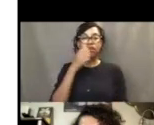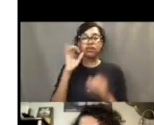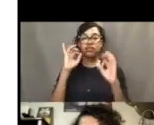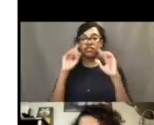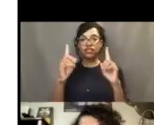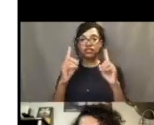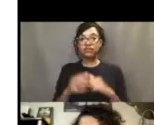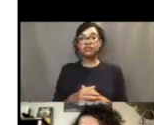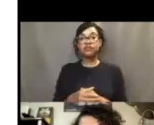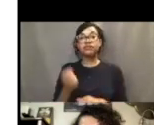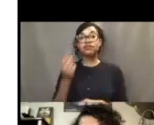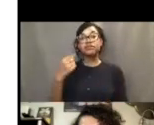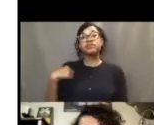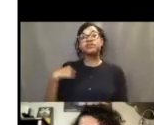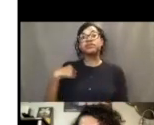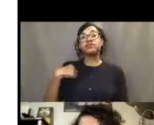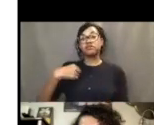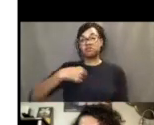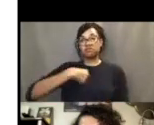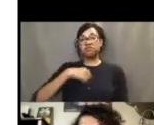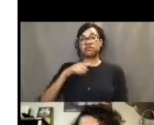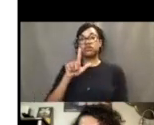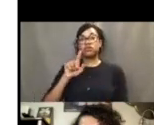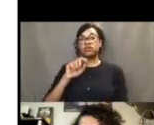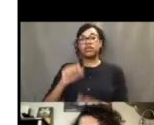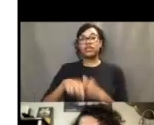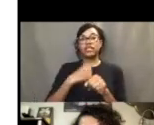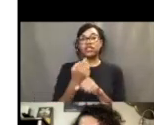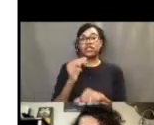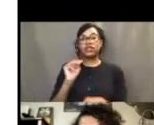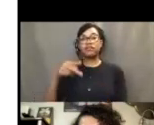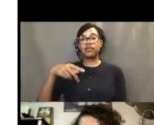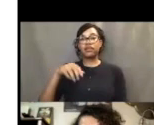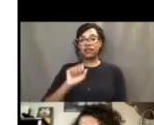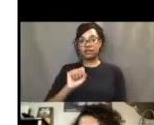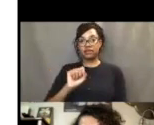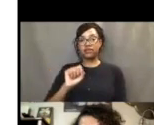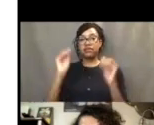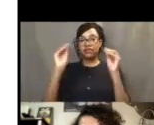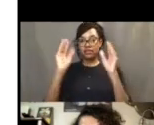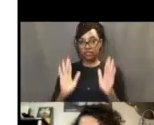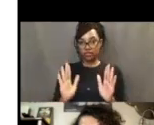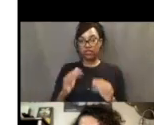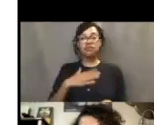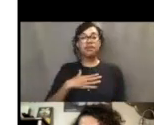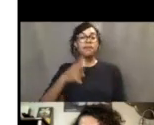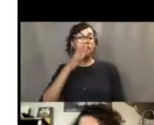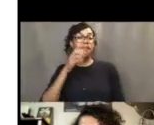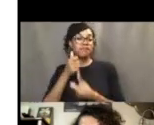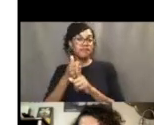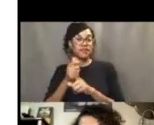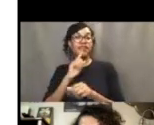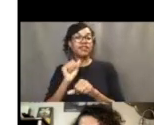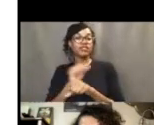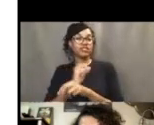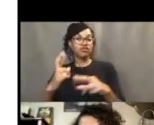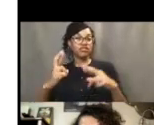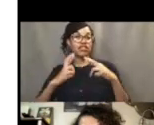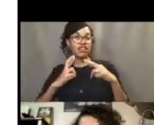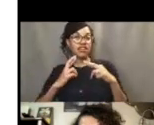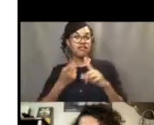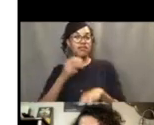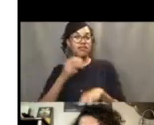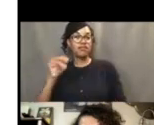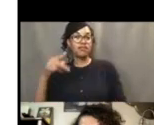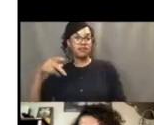was raised in MPS schools with my mom, who retired as a teacher from MPS. I don't know many people who can say